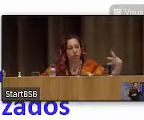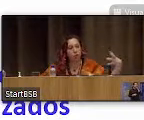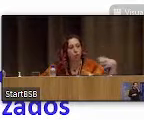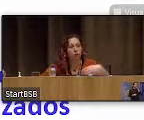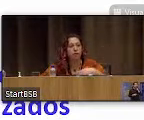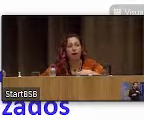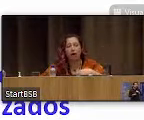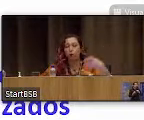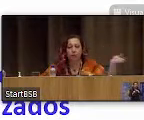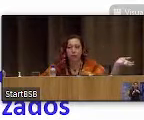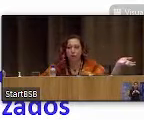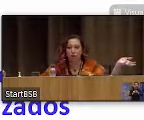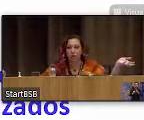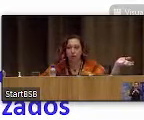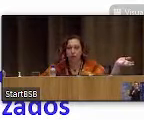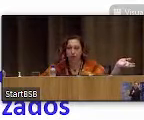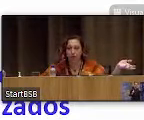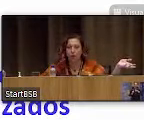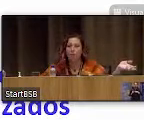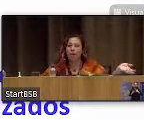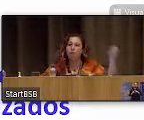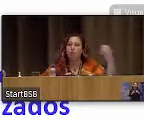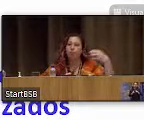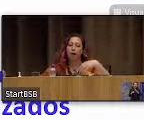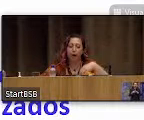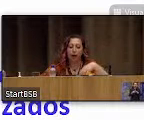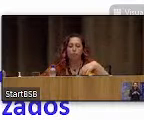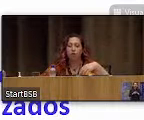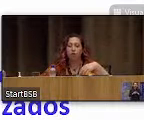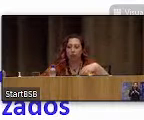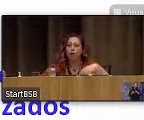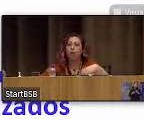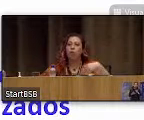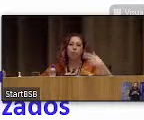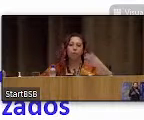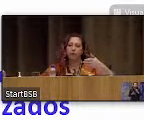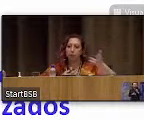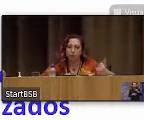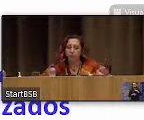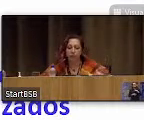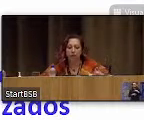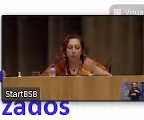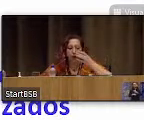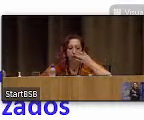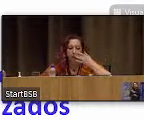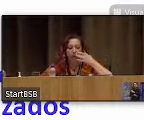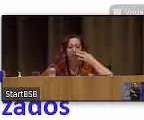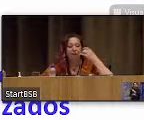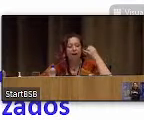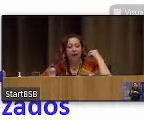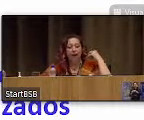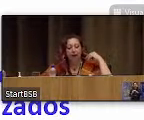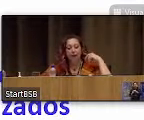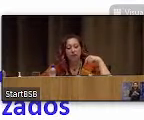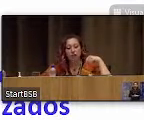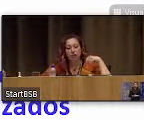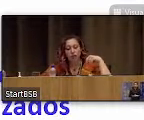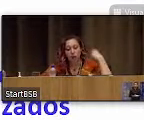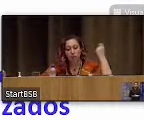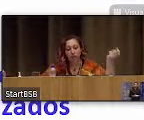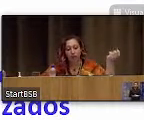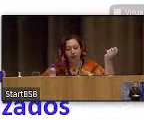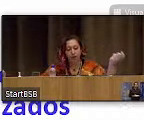also, for example, with other problems during pregnancy, but they had a positive exam